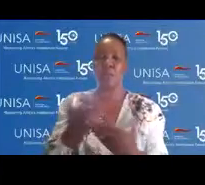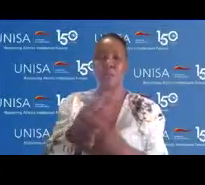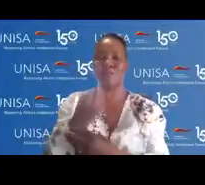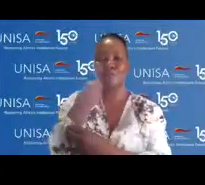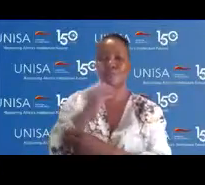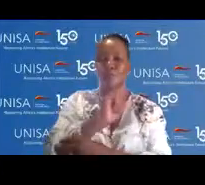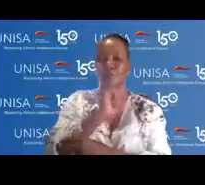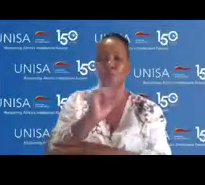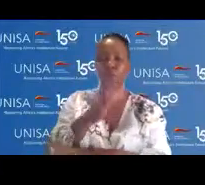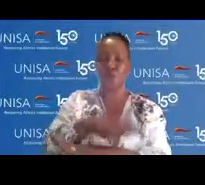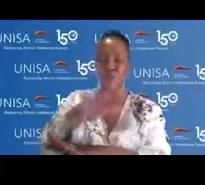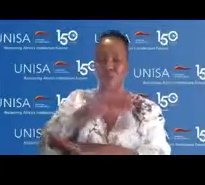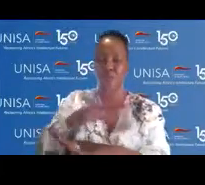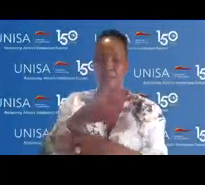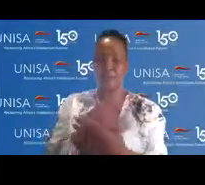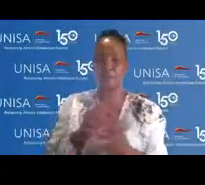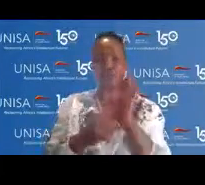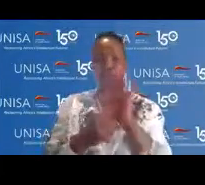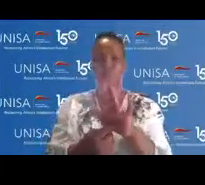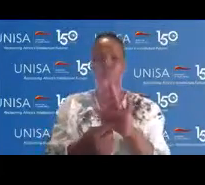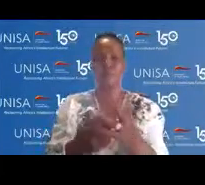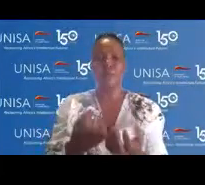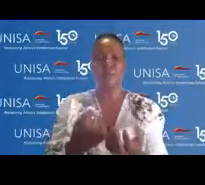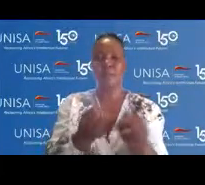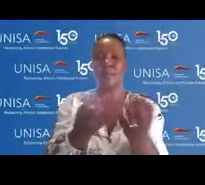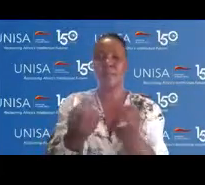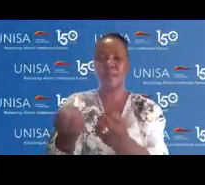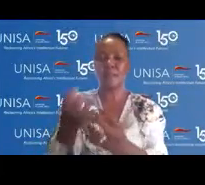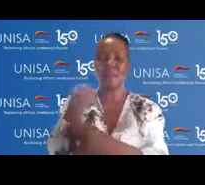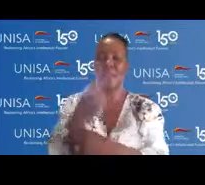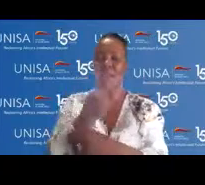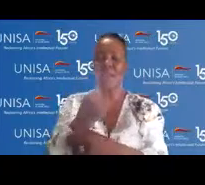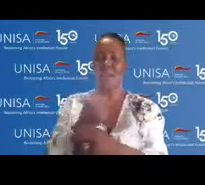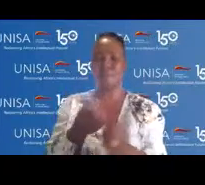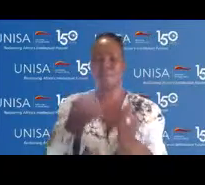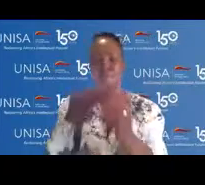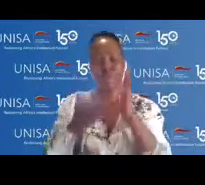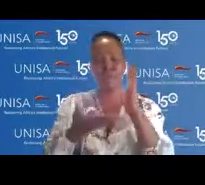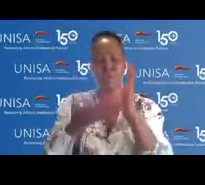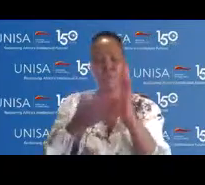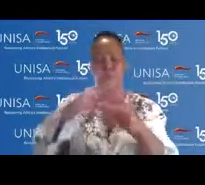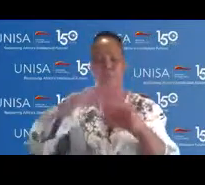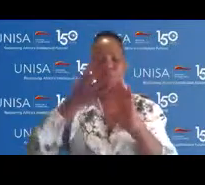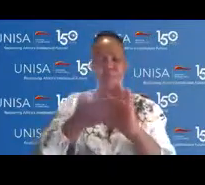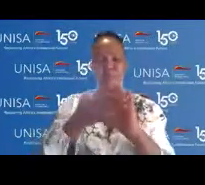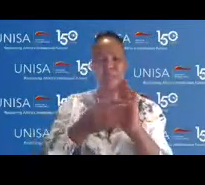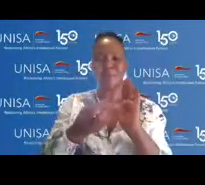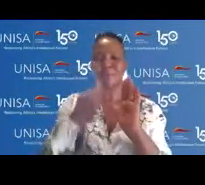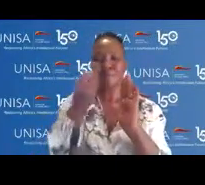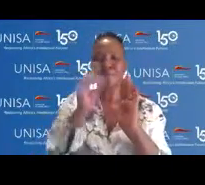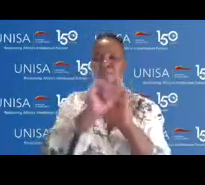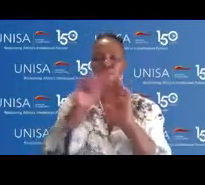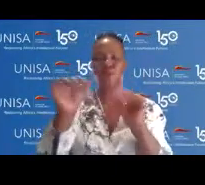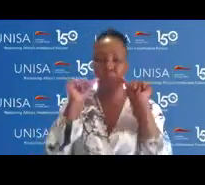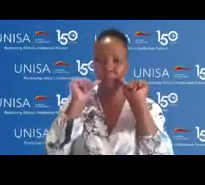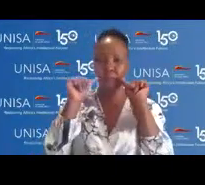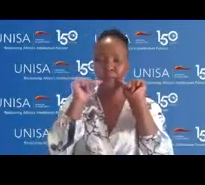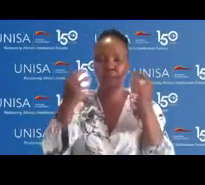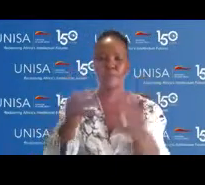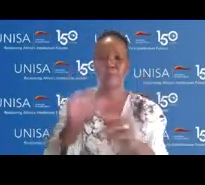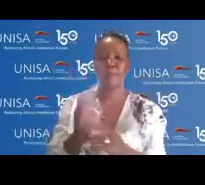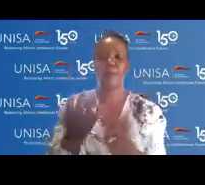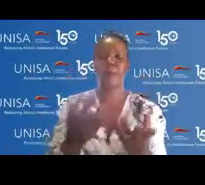more, then it actually gives you a nice outline of everything that's been eaten over there. So this is how you can then manage